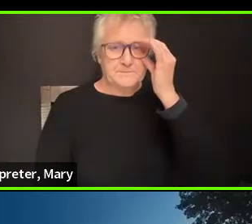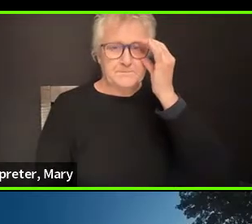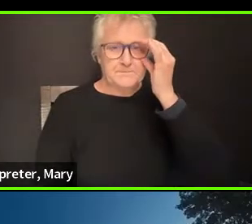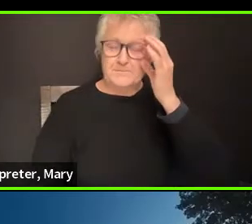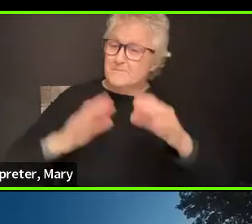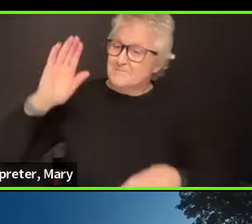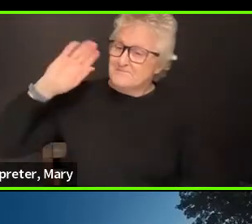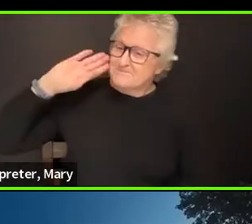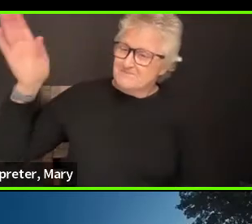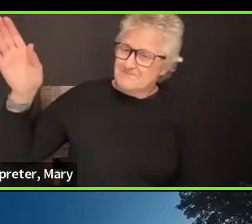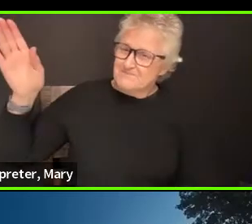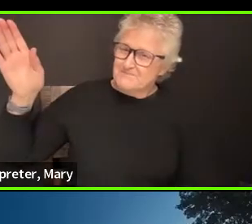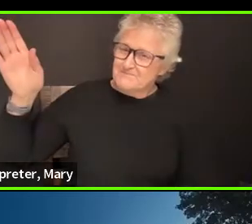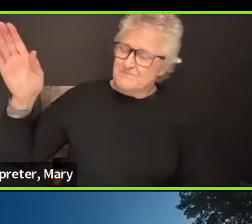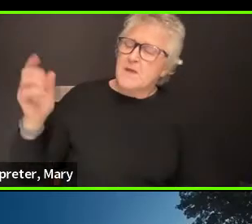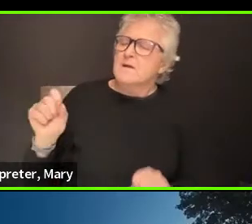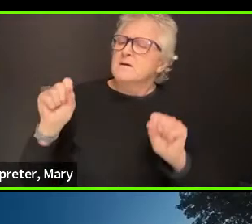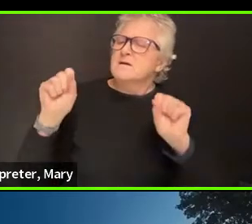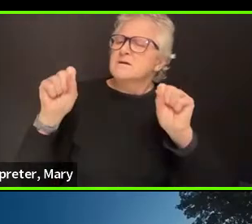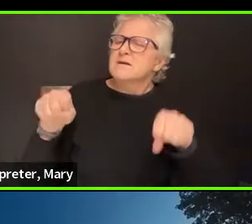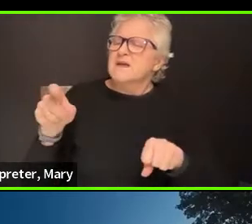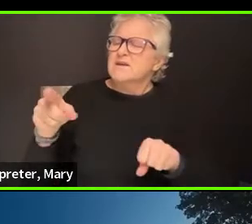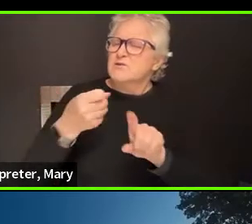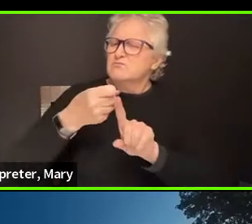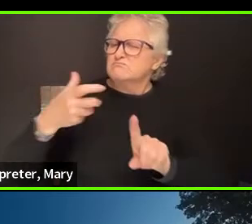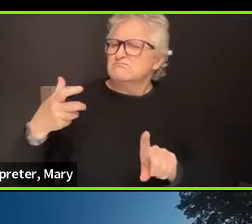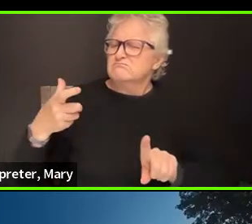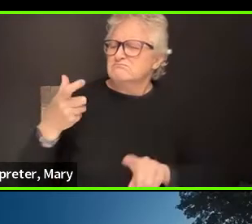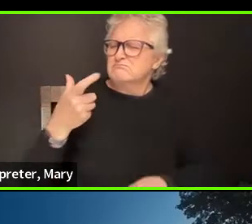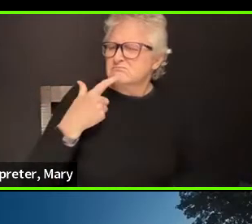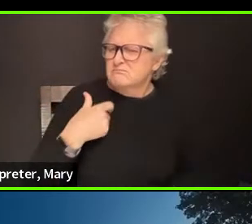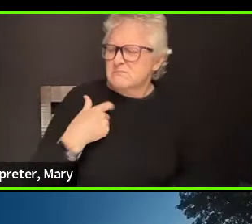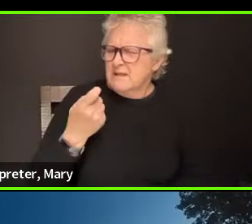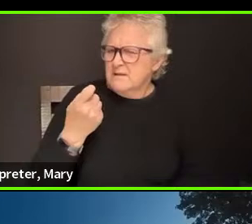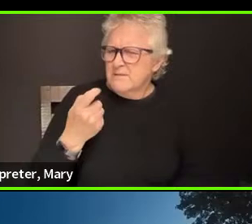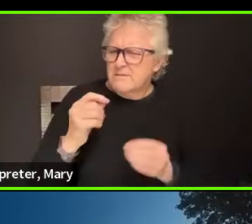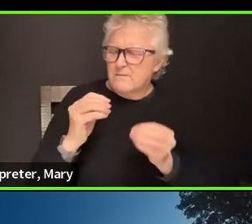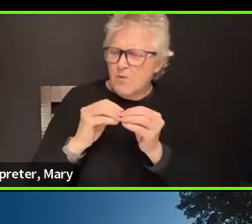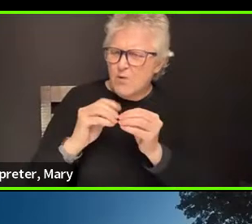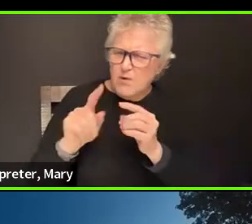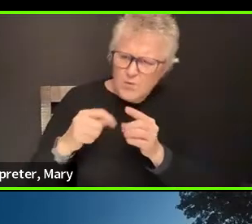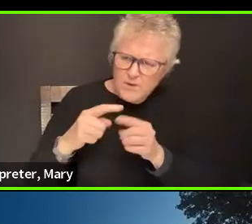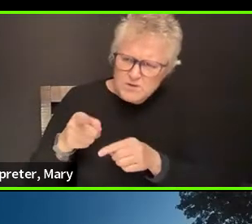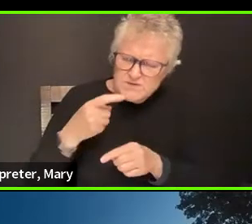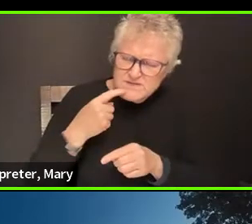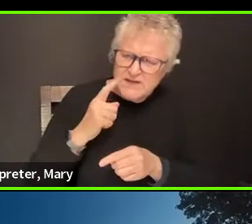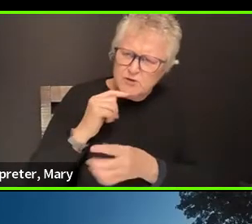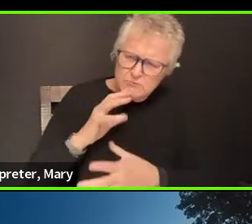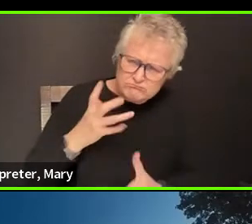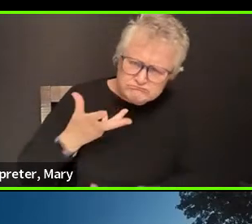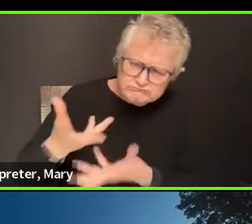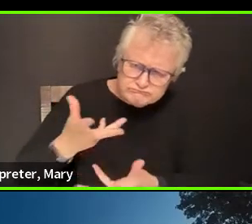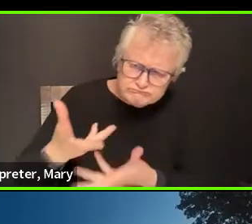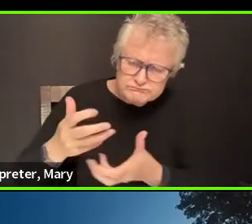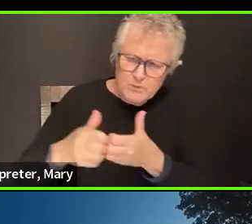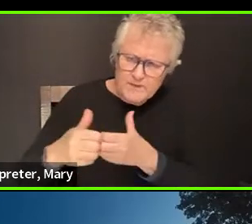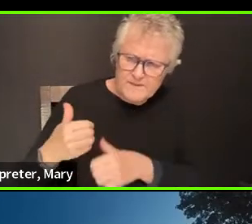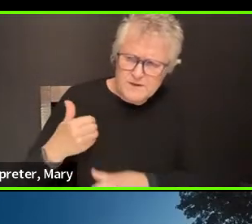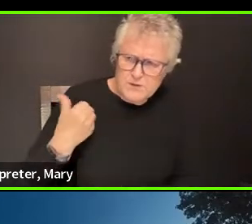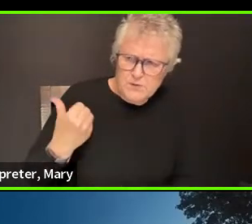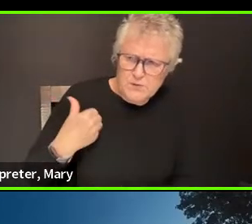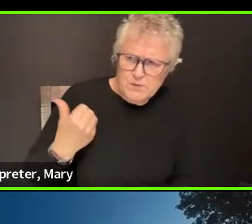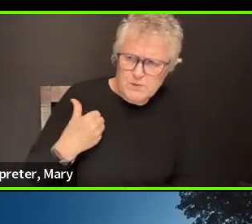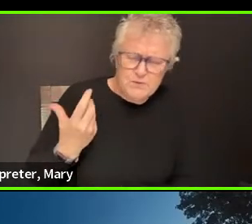Hi. Can you tell me a little more when you say that you were engaging with the youth and talking to them about what was